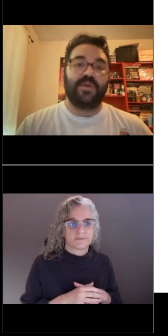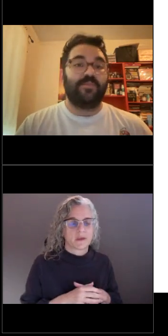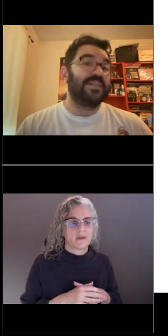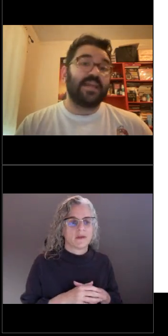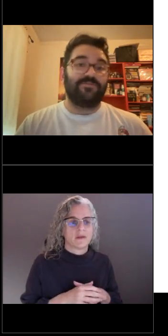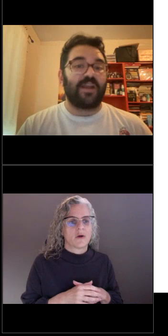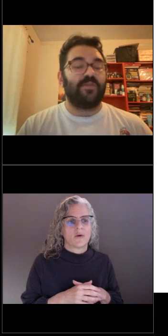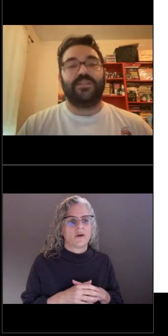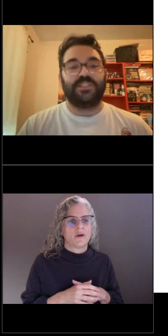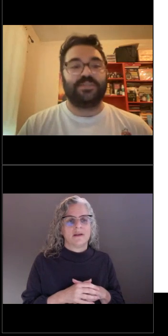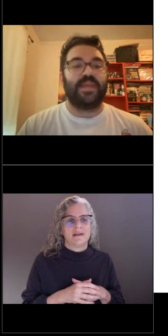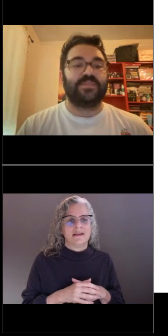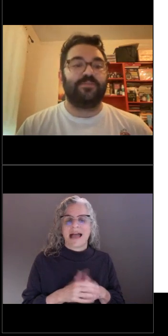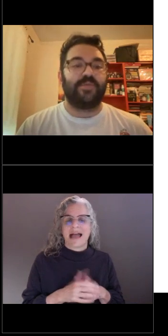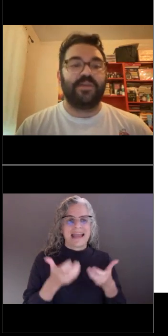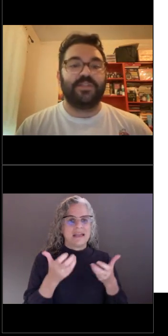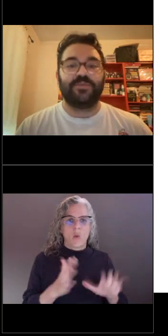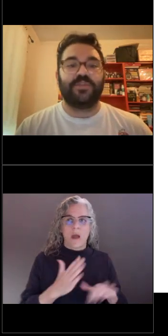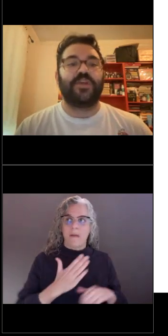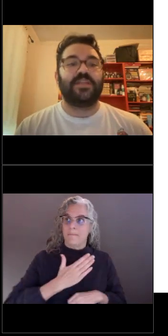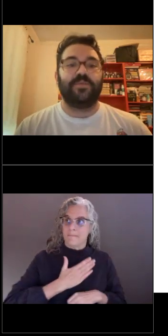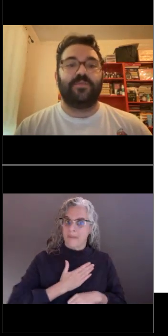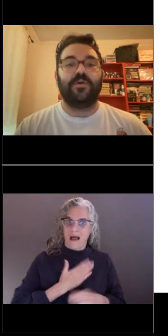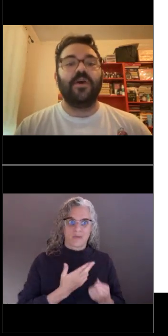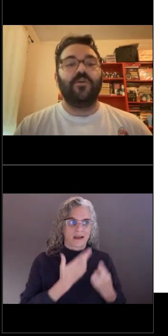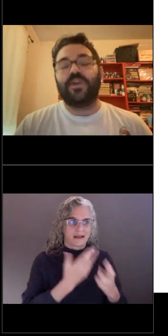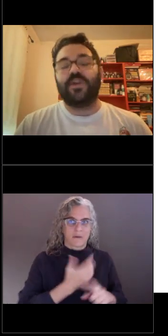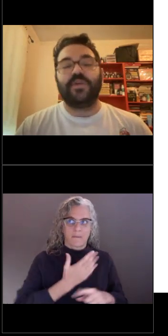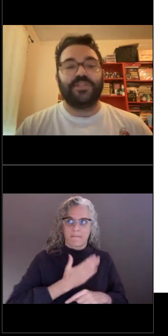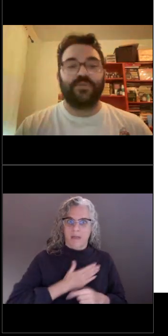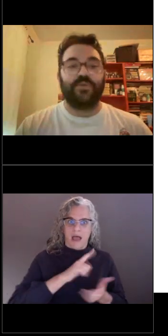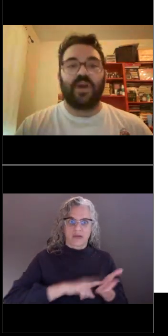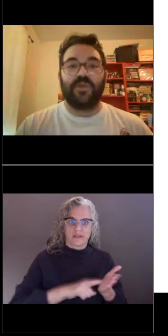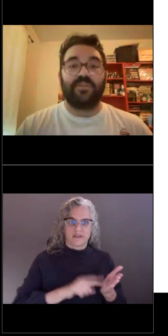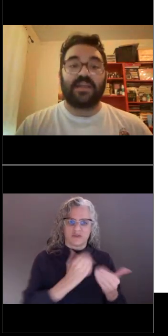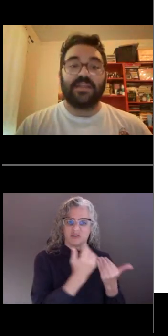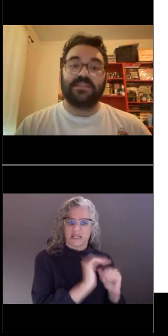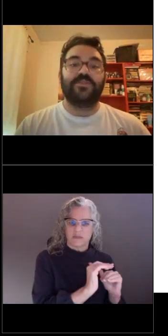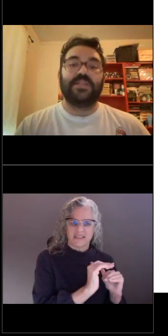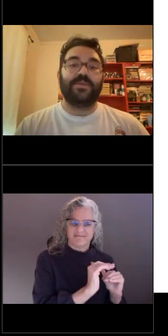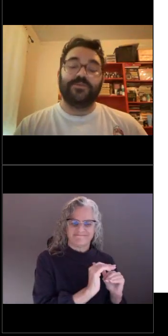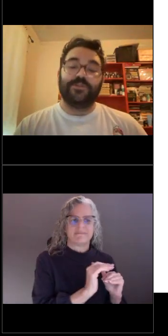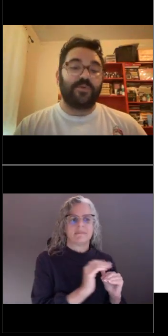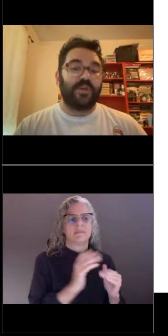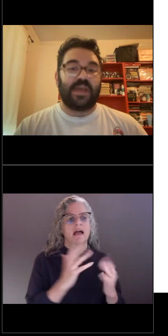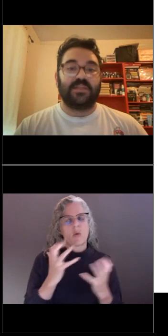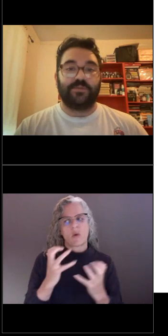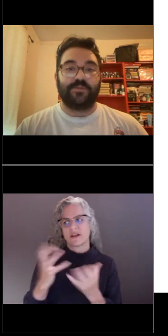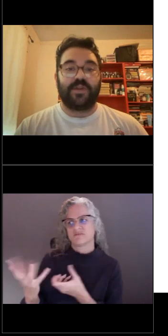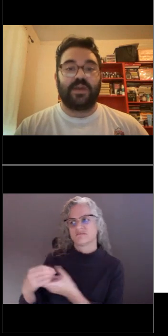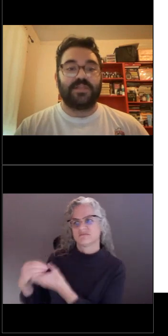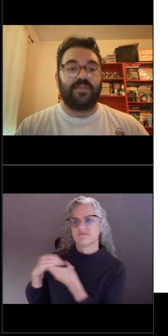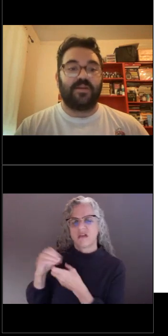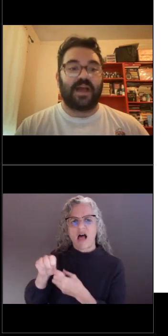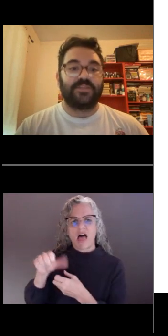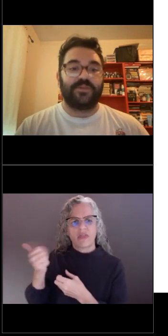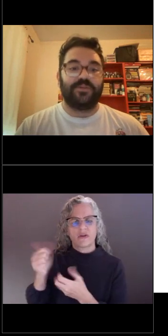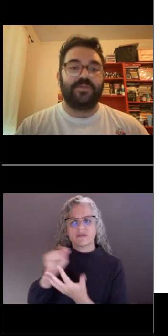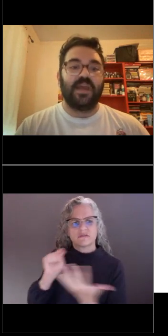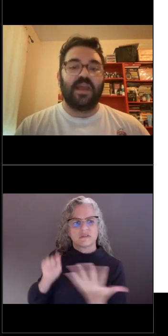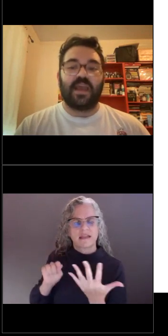story be my set of recommendations based on my research with trans people, what do we do with the fact that some trans people don't want to be asked for pronouns